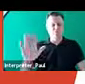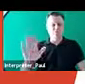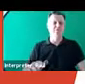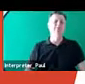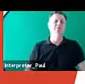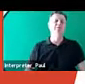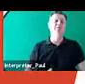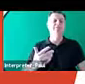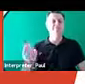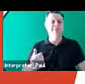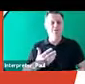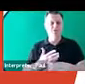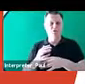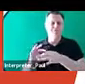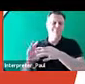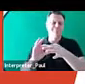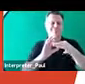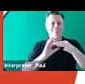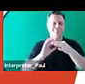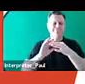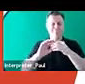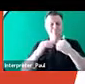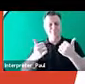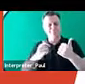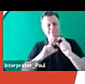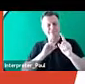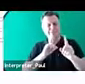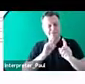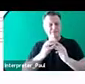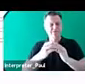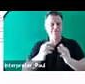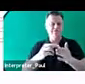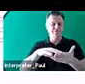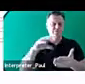going to have to work together to provide the advice and guidance that's required.